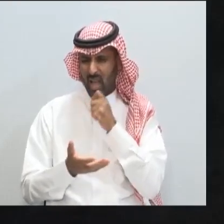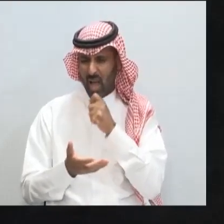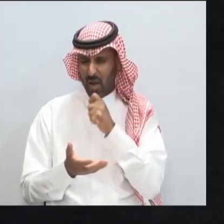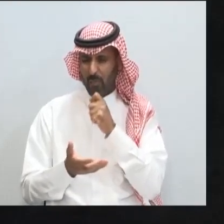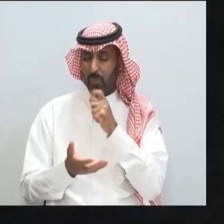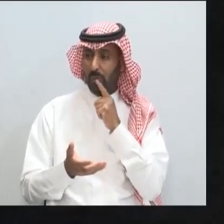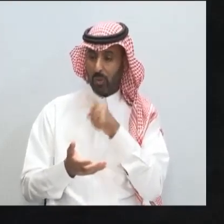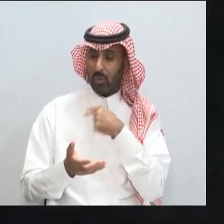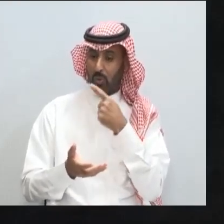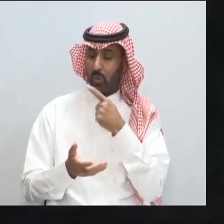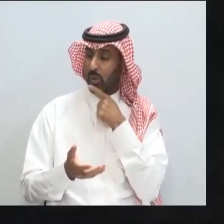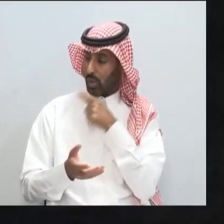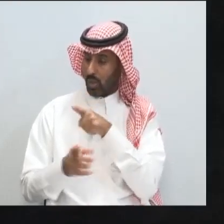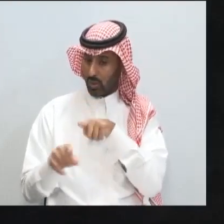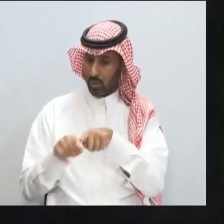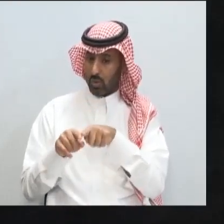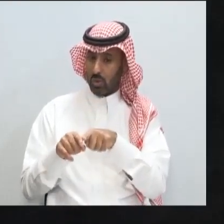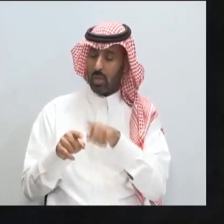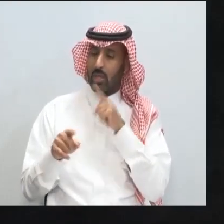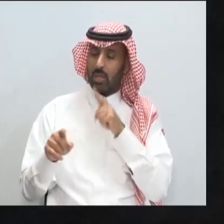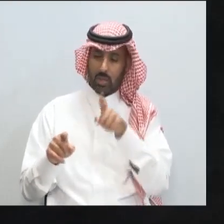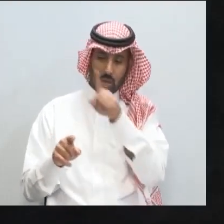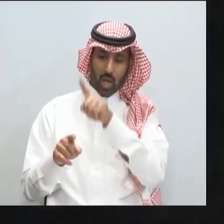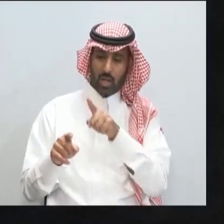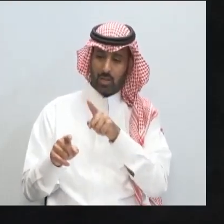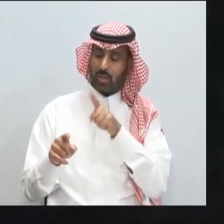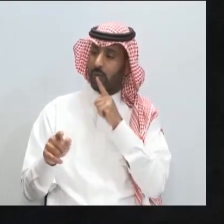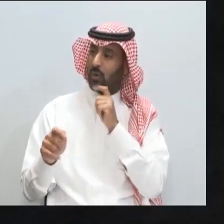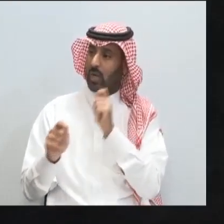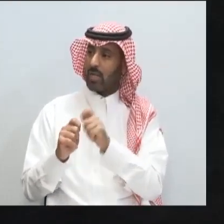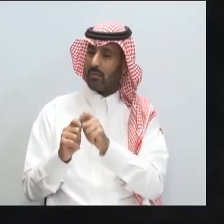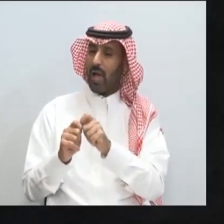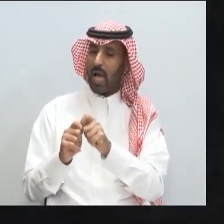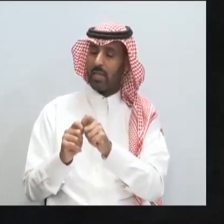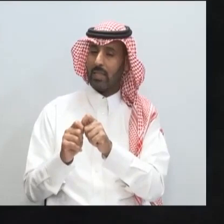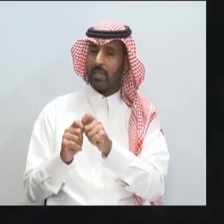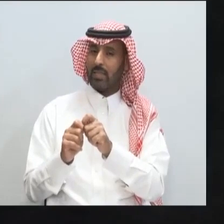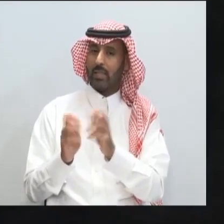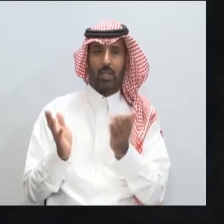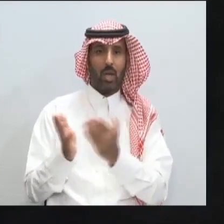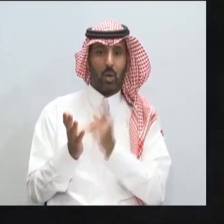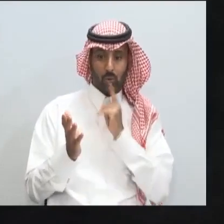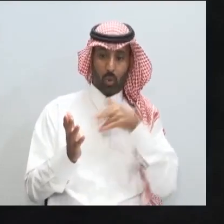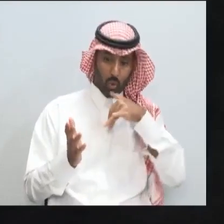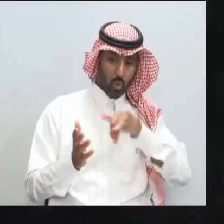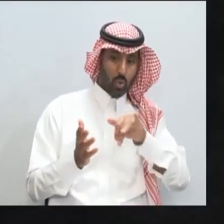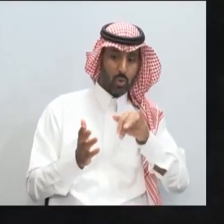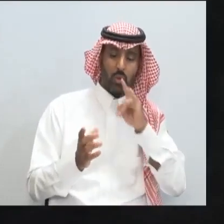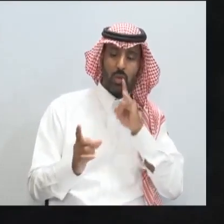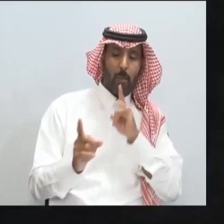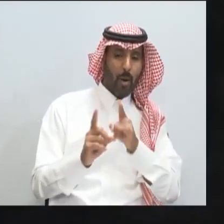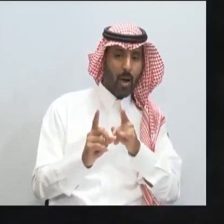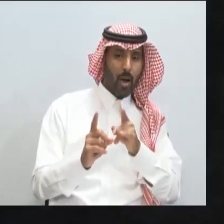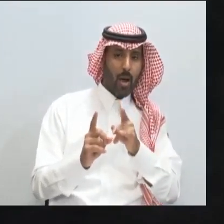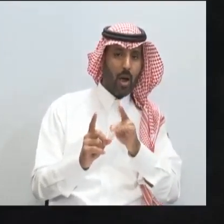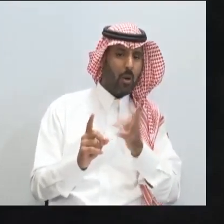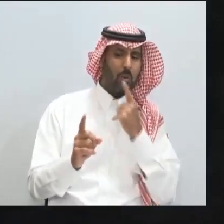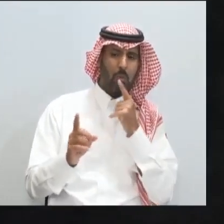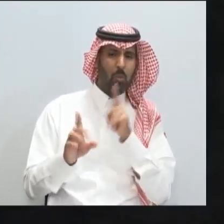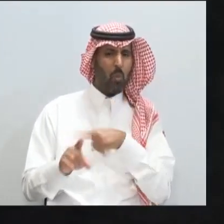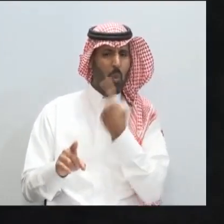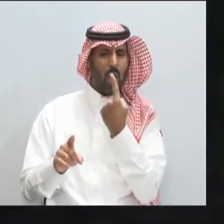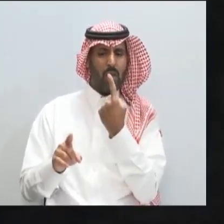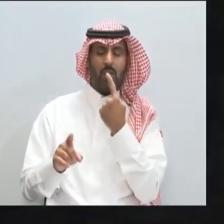do you talk to your friends? Do you ask for their advice? Or do you go to someone else? Or maybe just